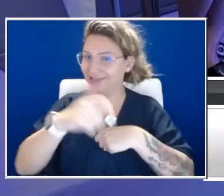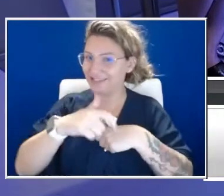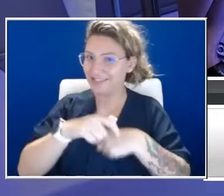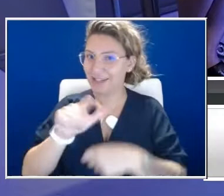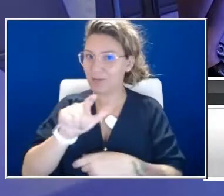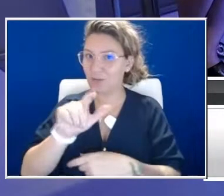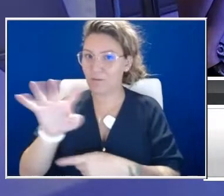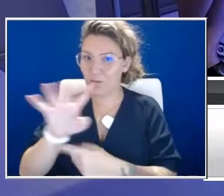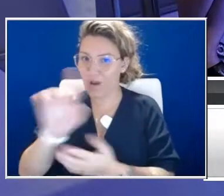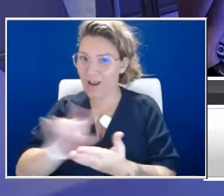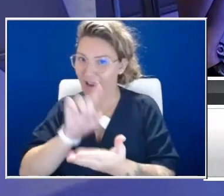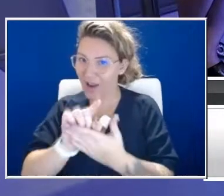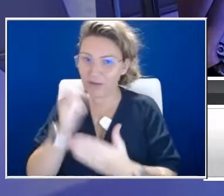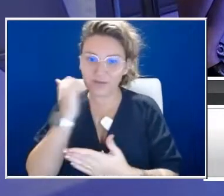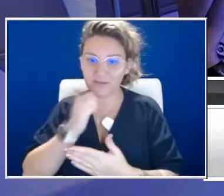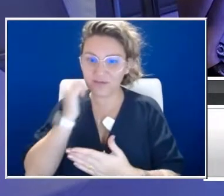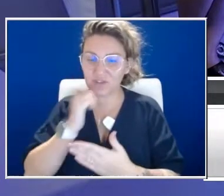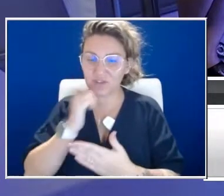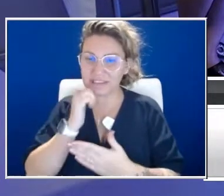here on your screen,